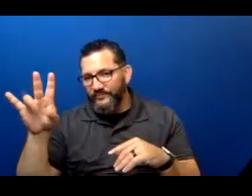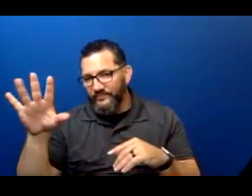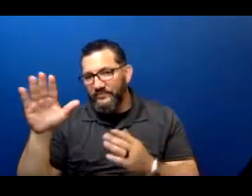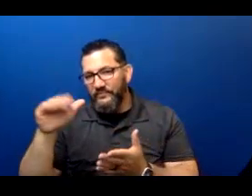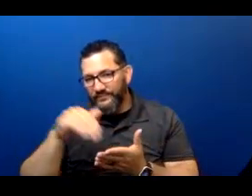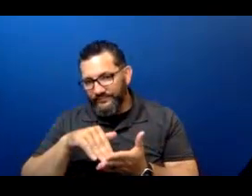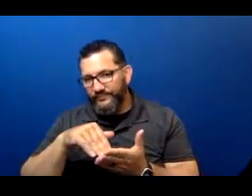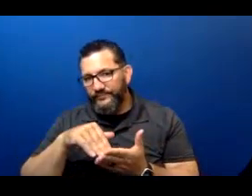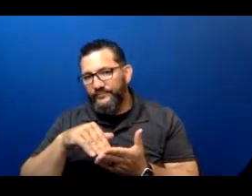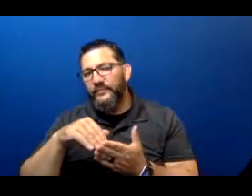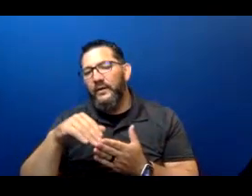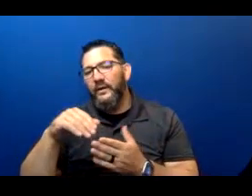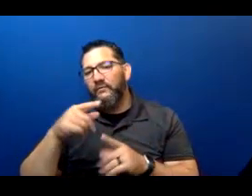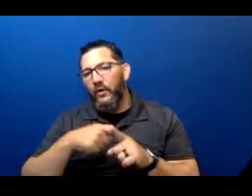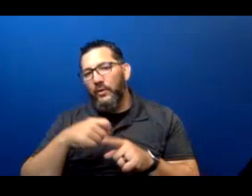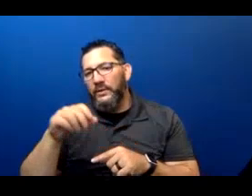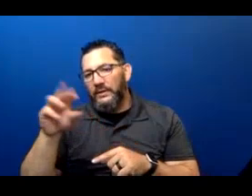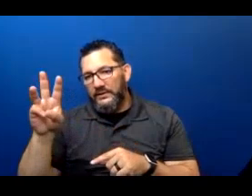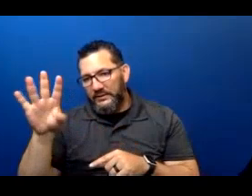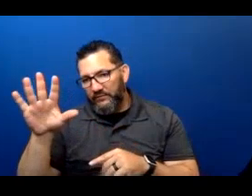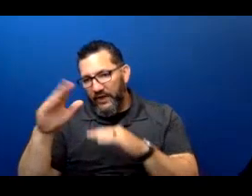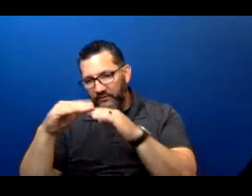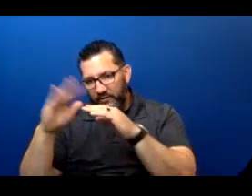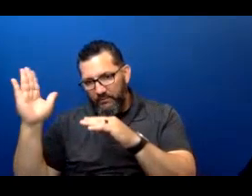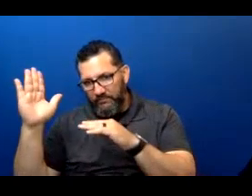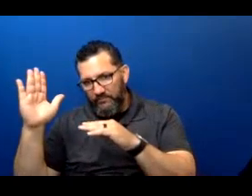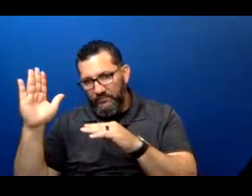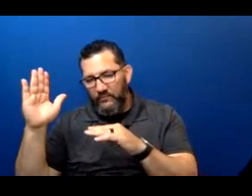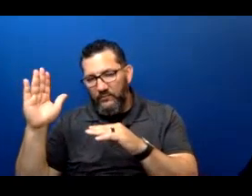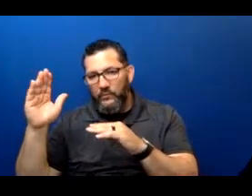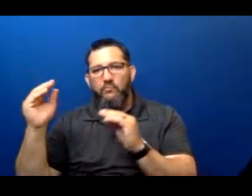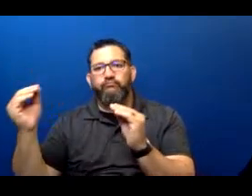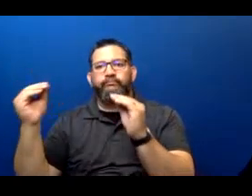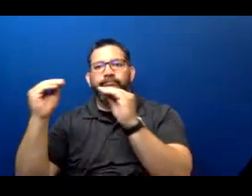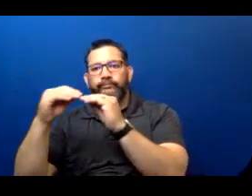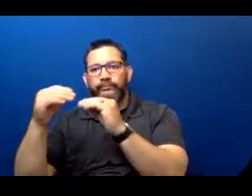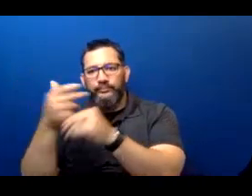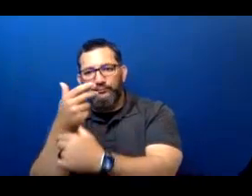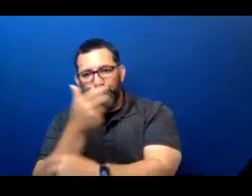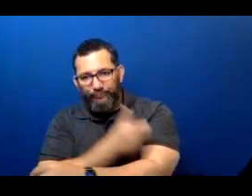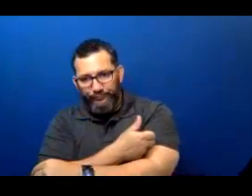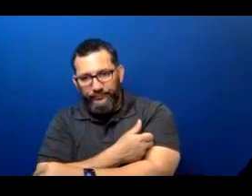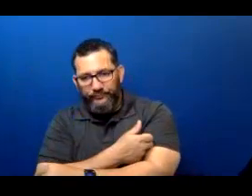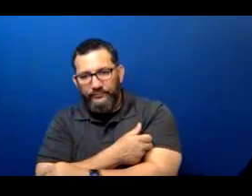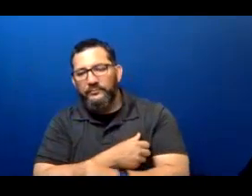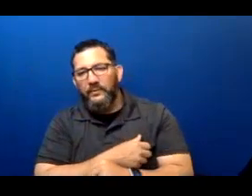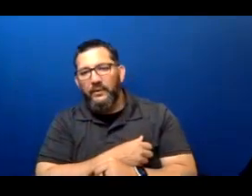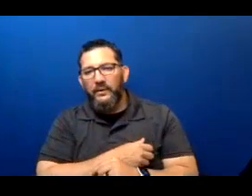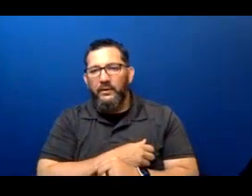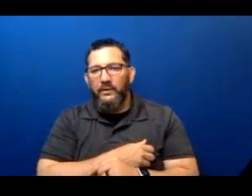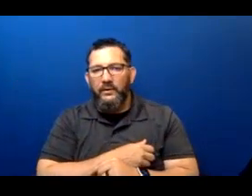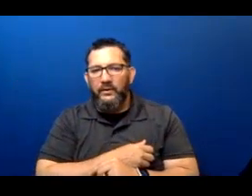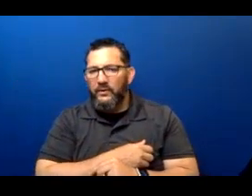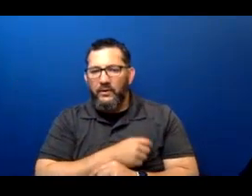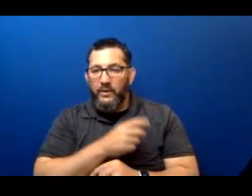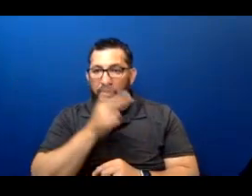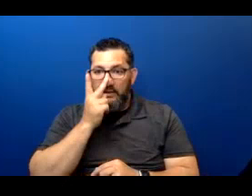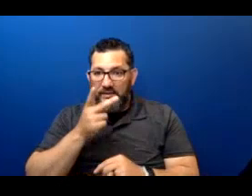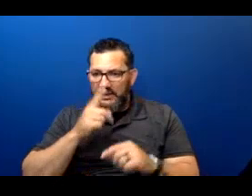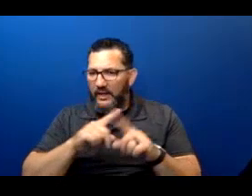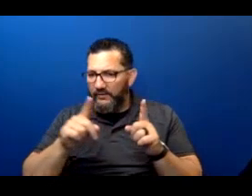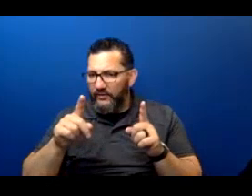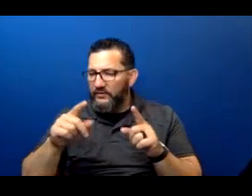275,000 individuals from the 65 and older age group. So, and this difference kind of makes